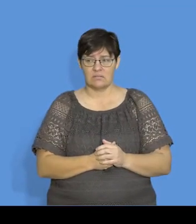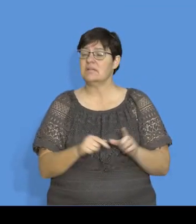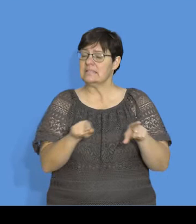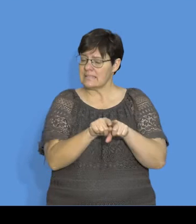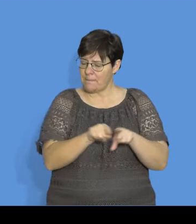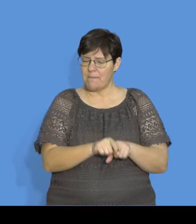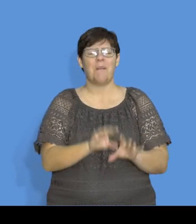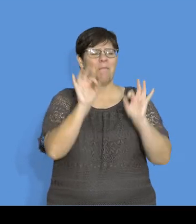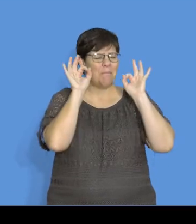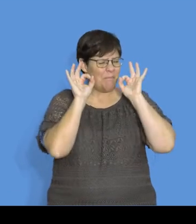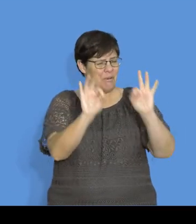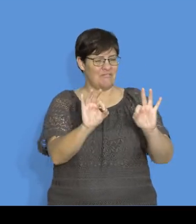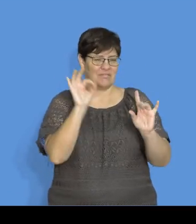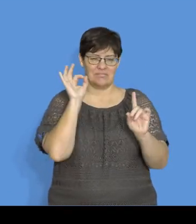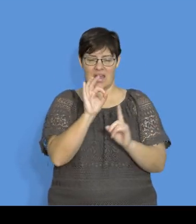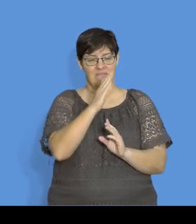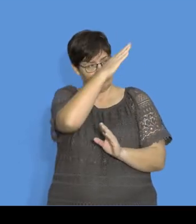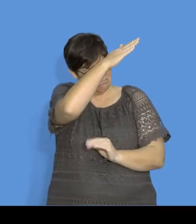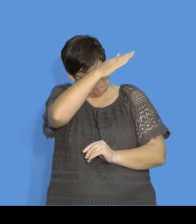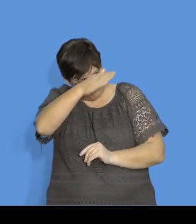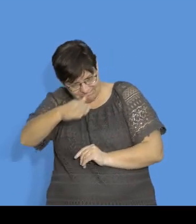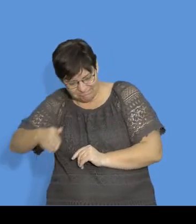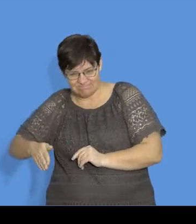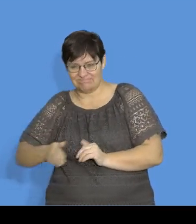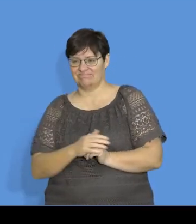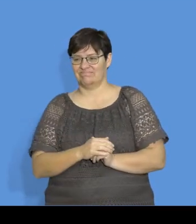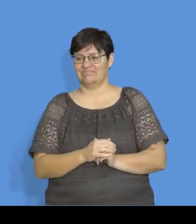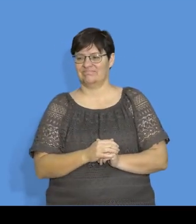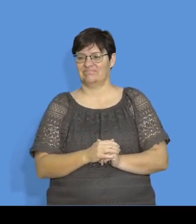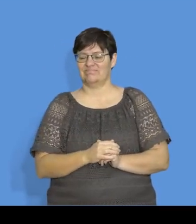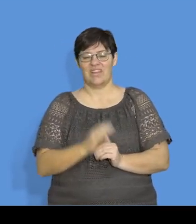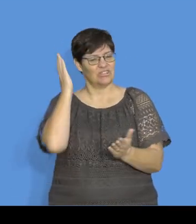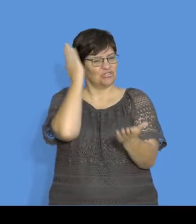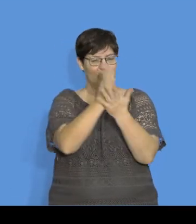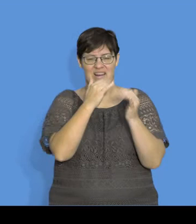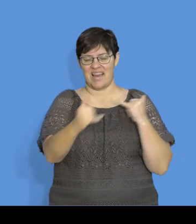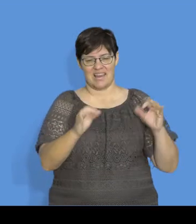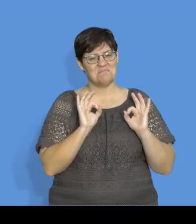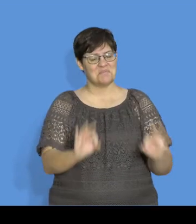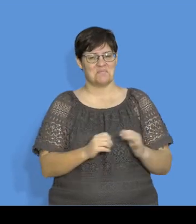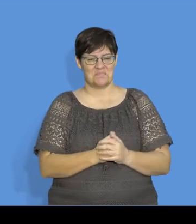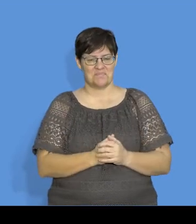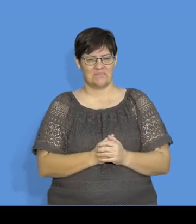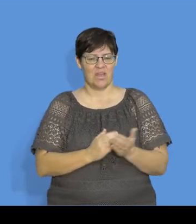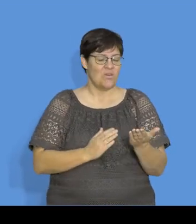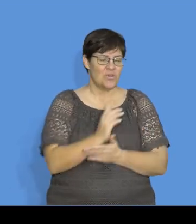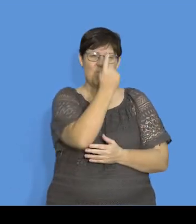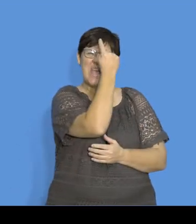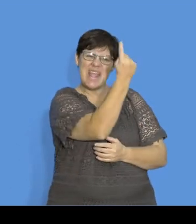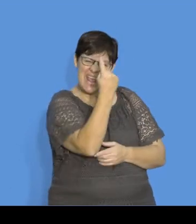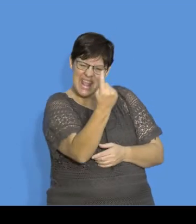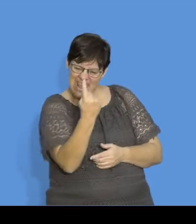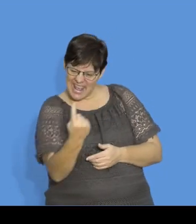What about -1? So -1 also, you can see that our point's going down, but we can draw a straight